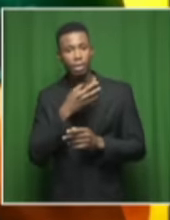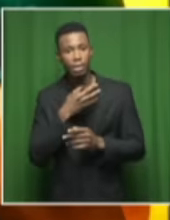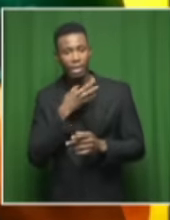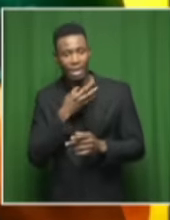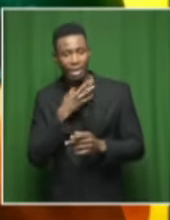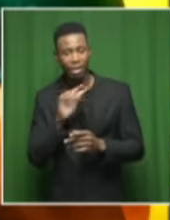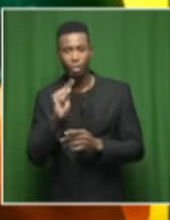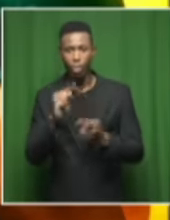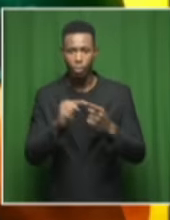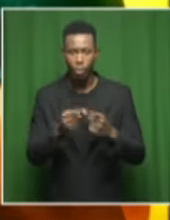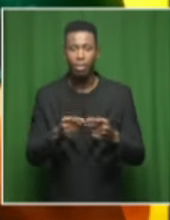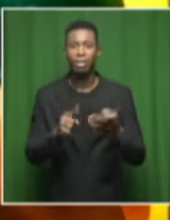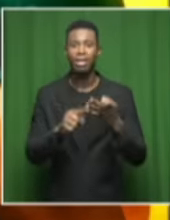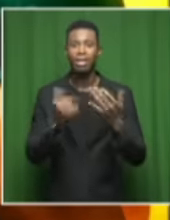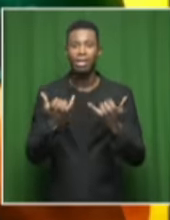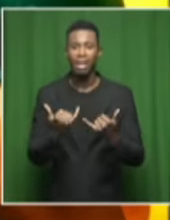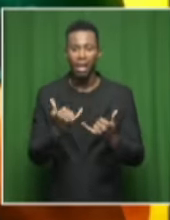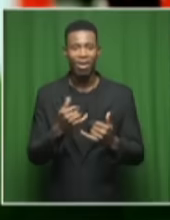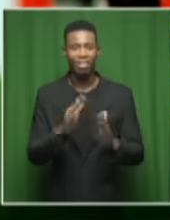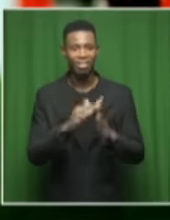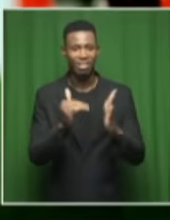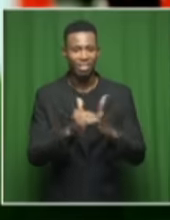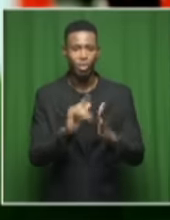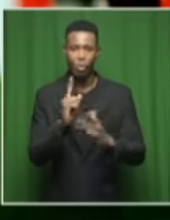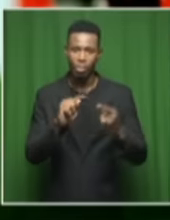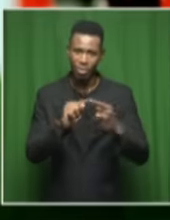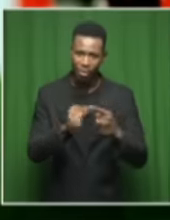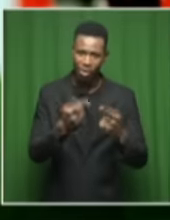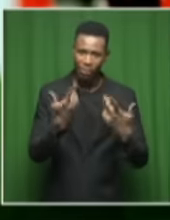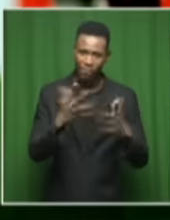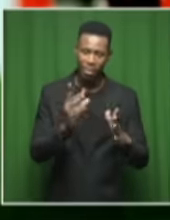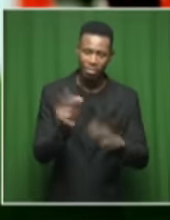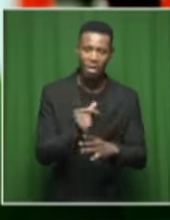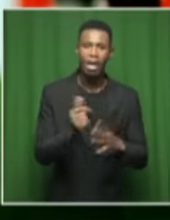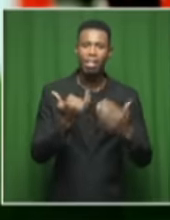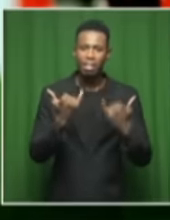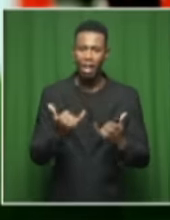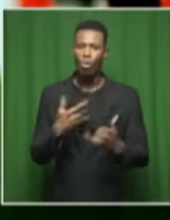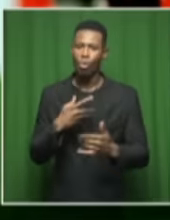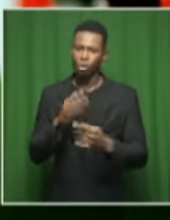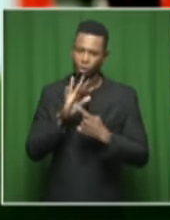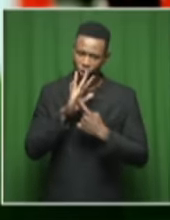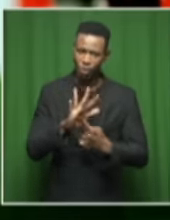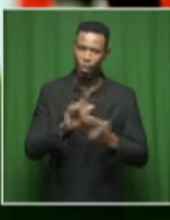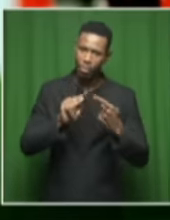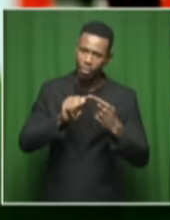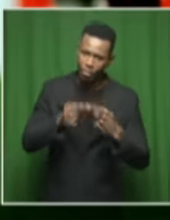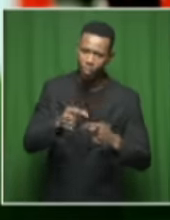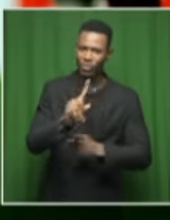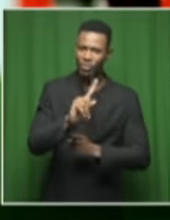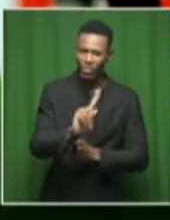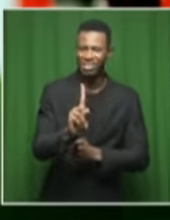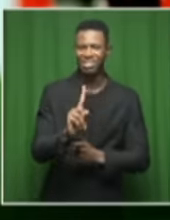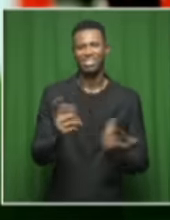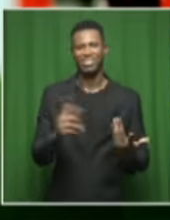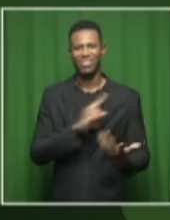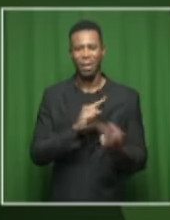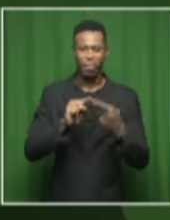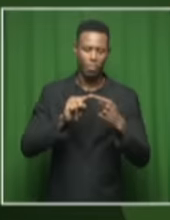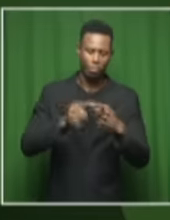just wanted to prove a point that a point is a point. Exactly. Look,